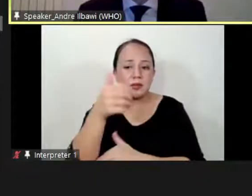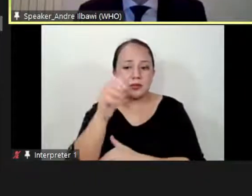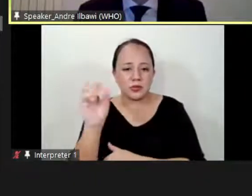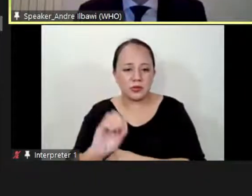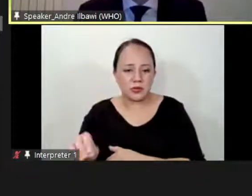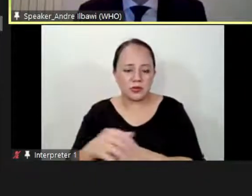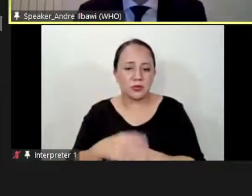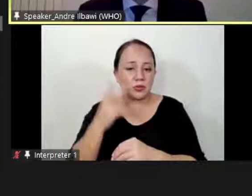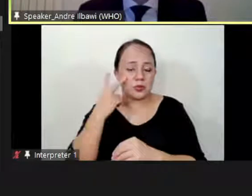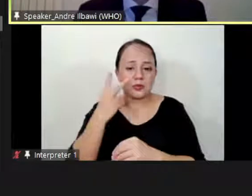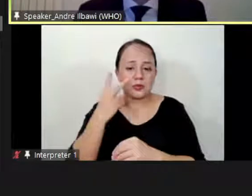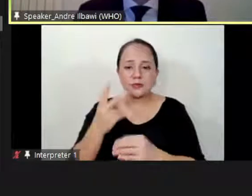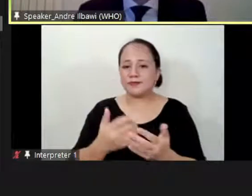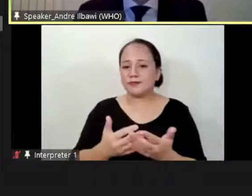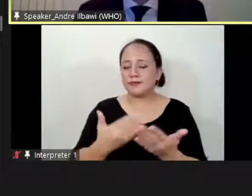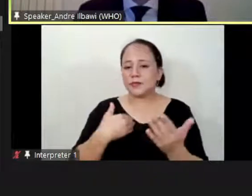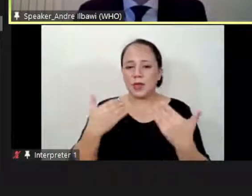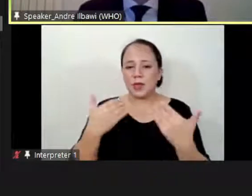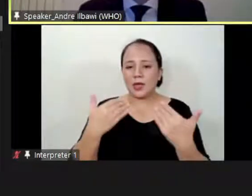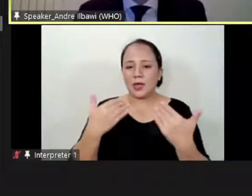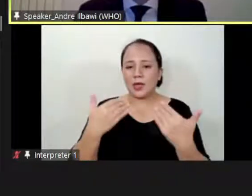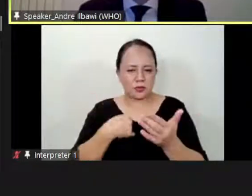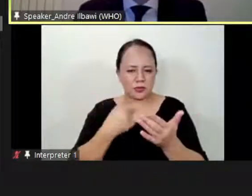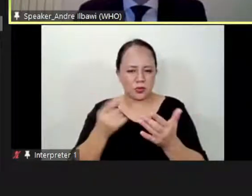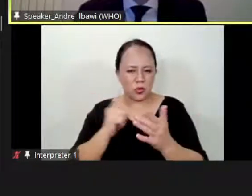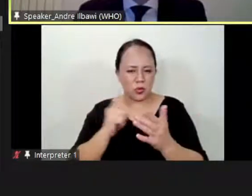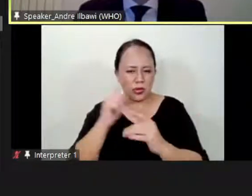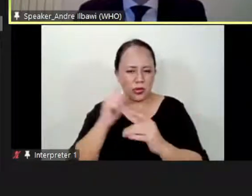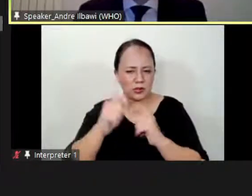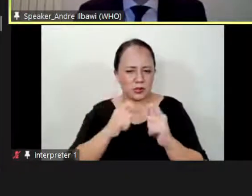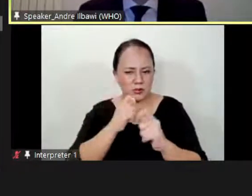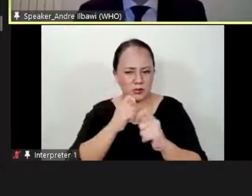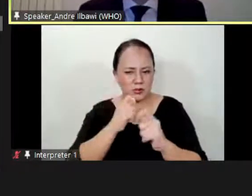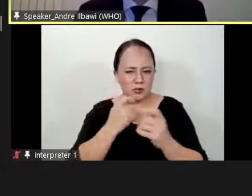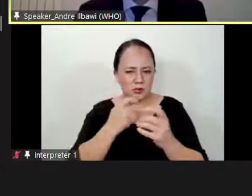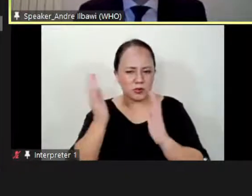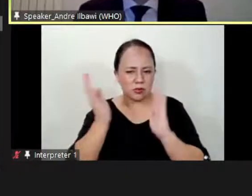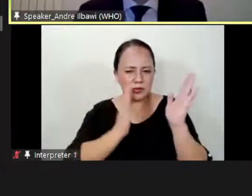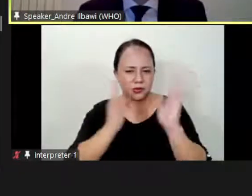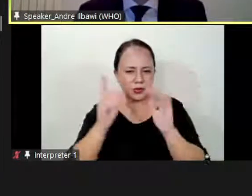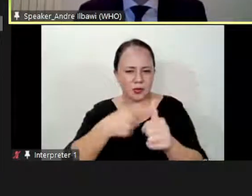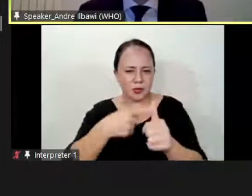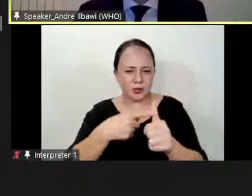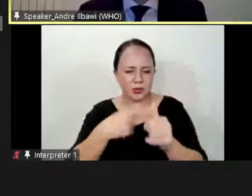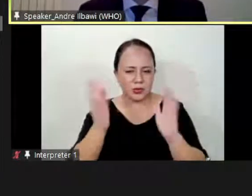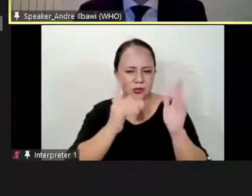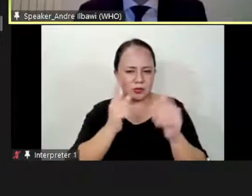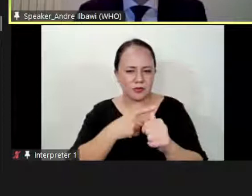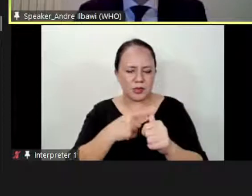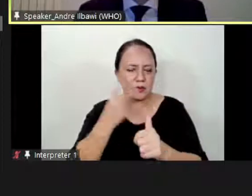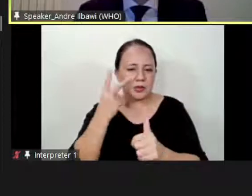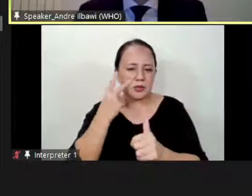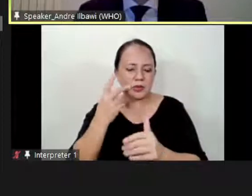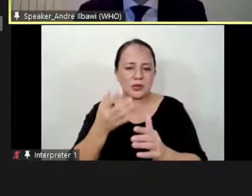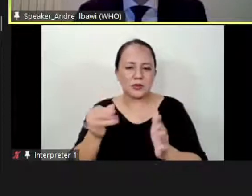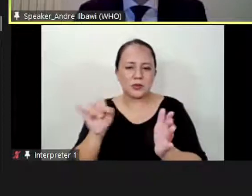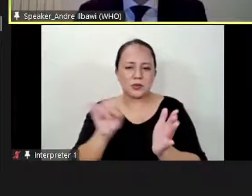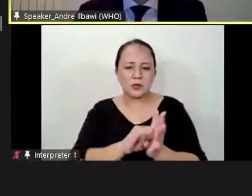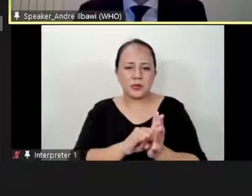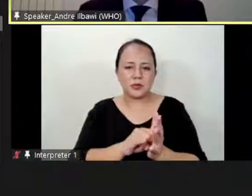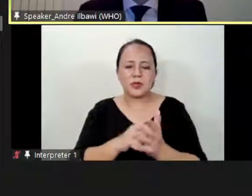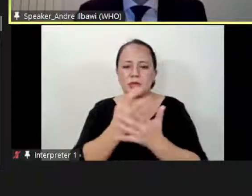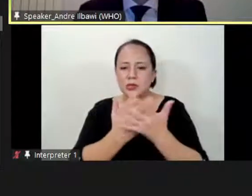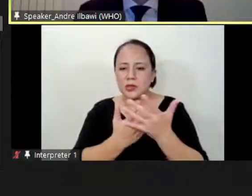look at, well, if there is an investment, what types of services are being prioritized? We often see investments in screening programs